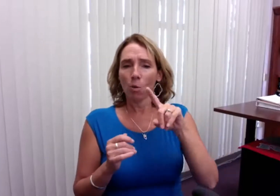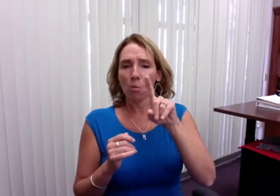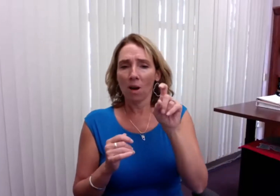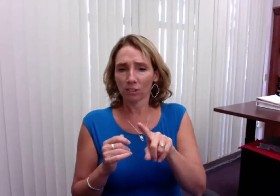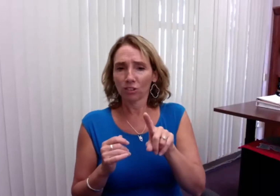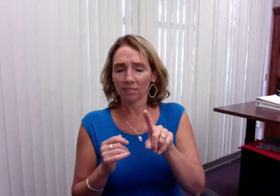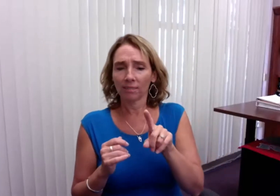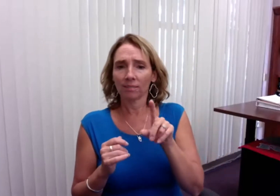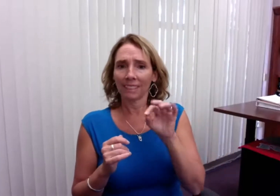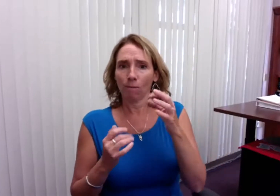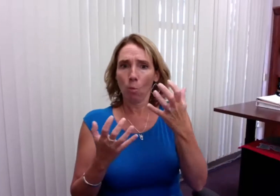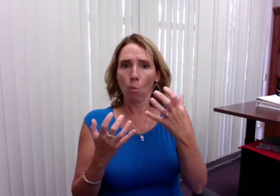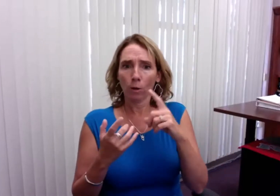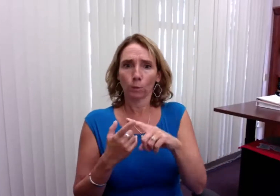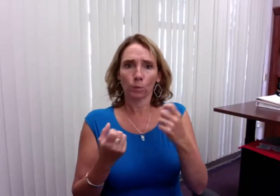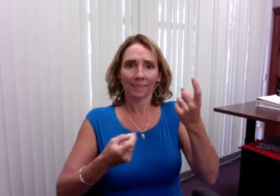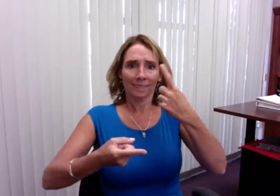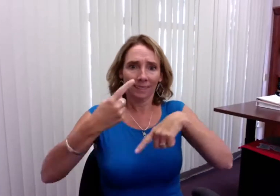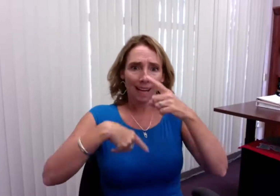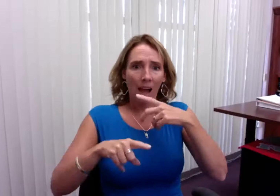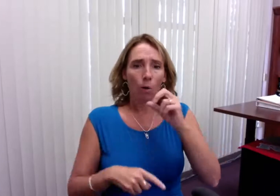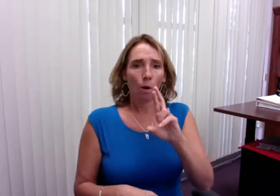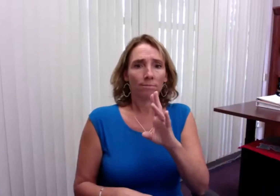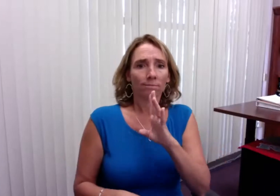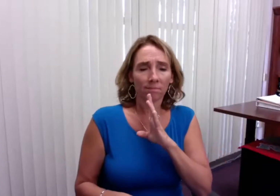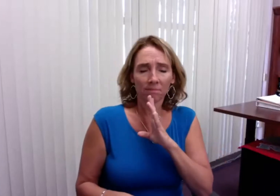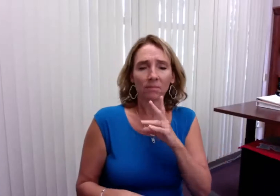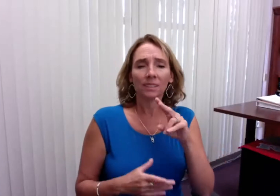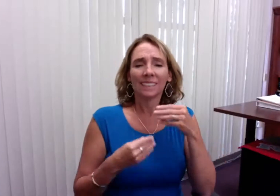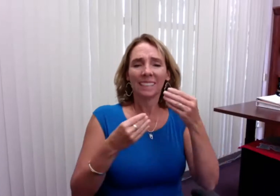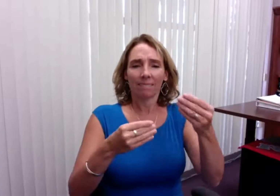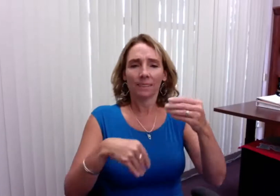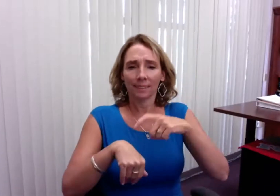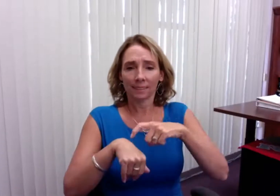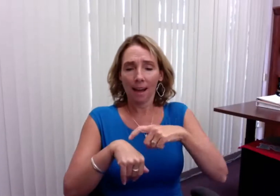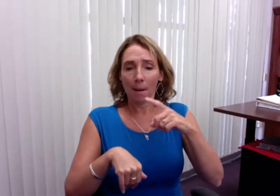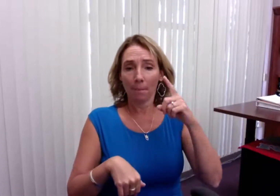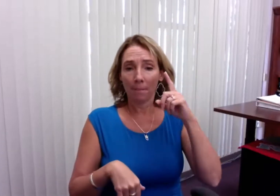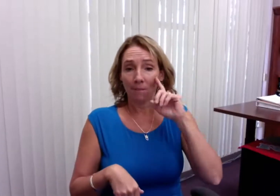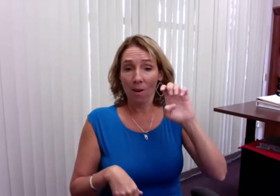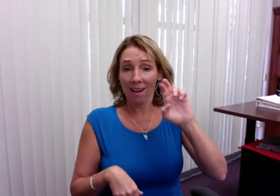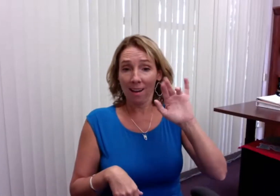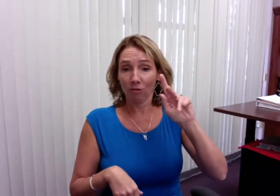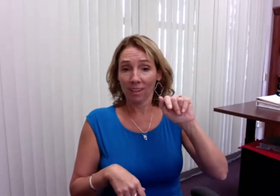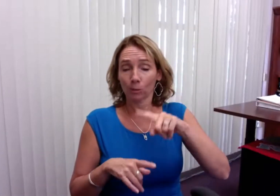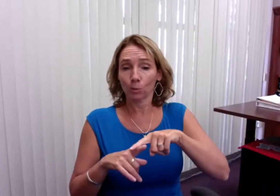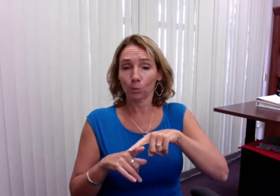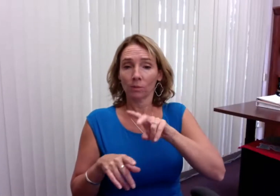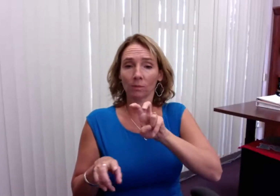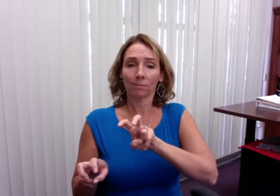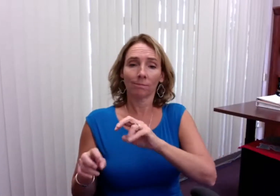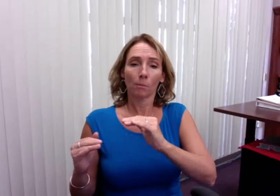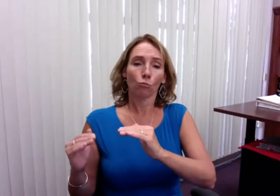hand feature, indicating that you have a question. If you want to speak or sign, give time